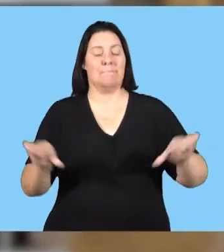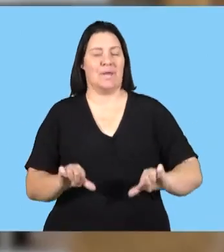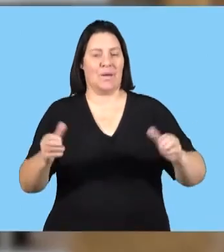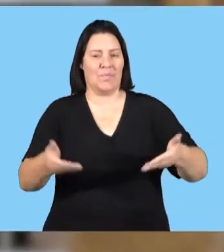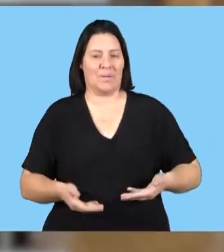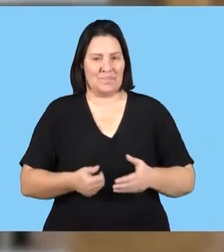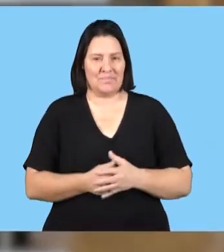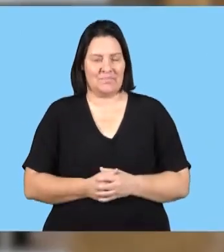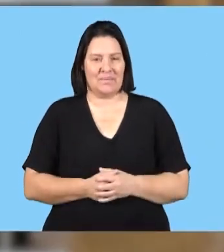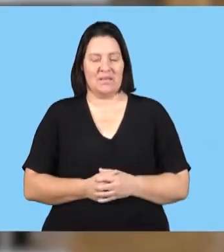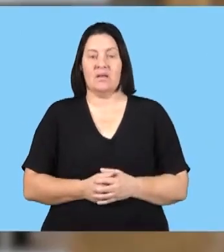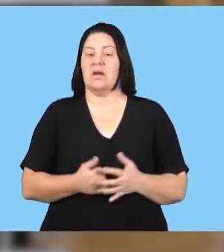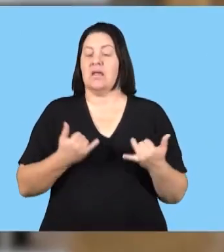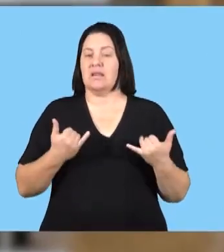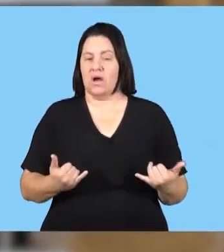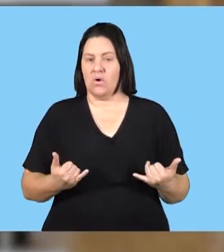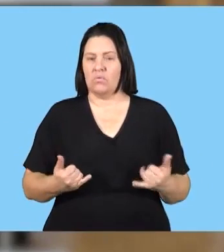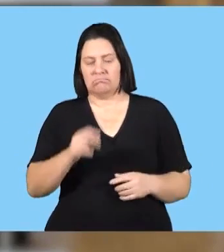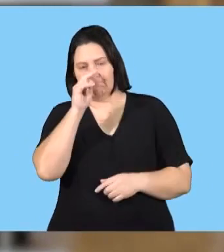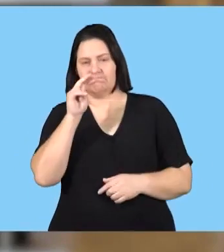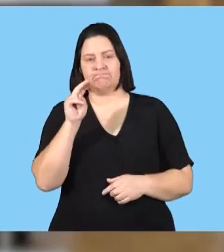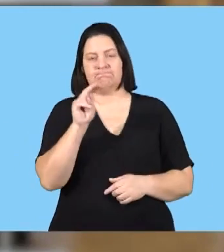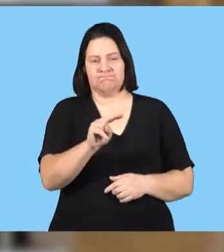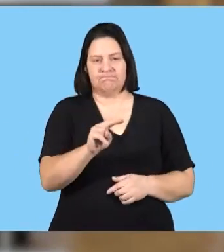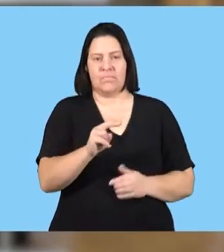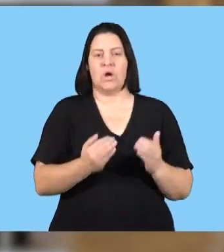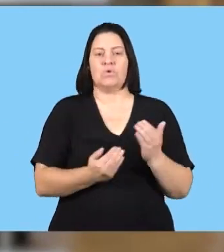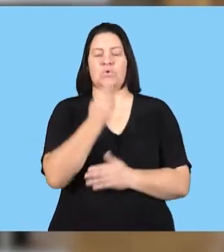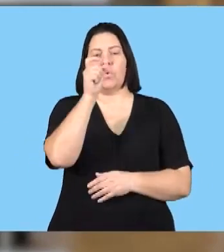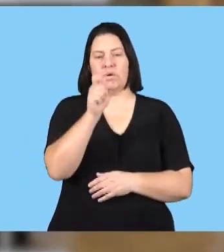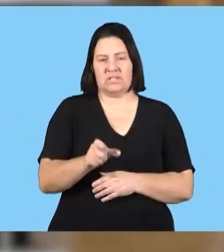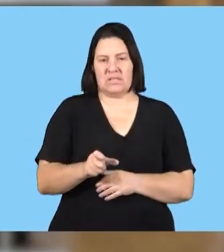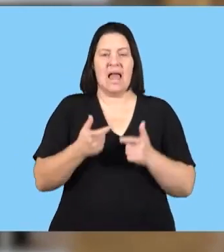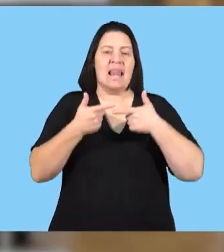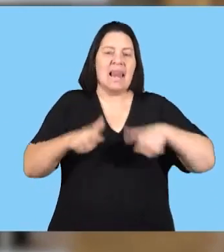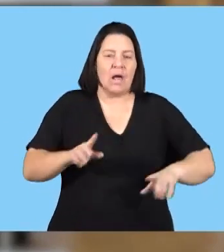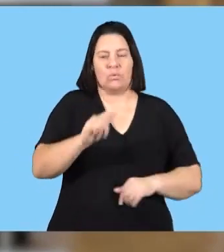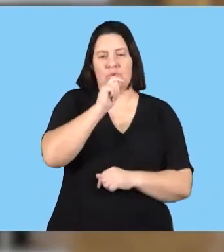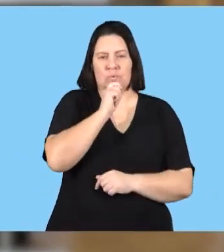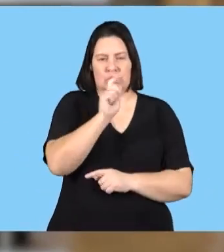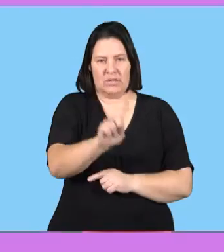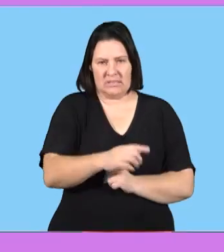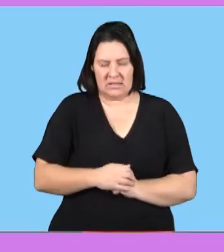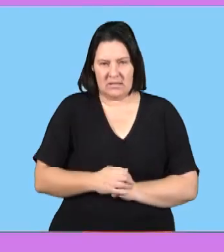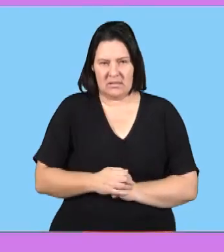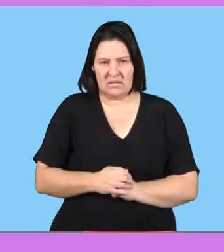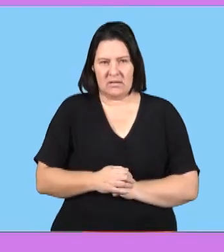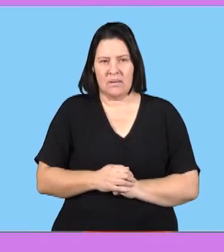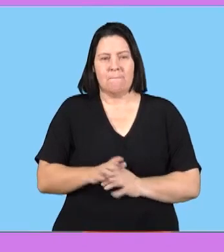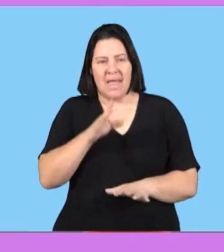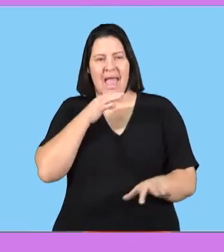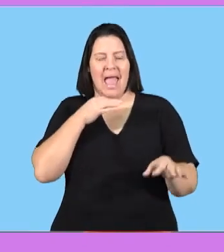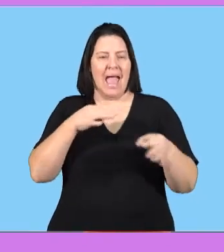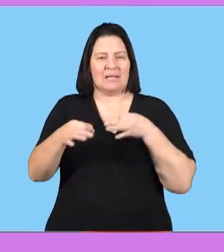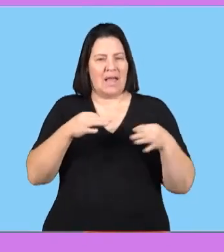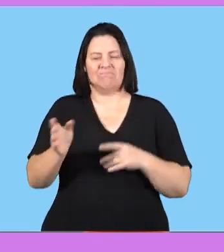Welcome back. Now let us have a look at the new words and the language that we are going to use. I'm not going to